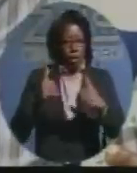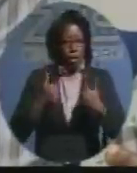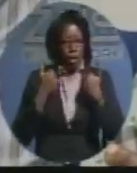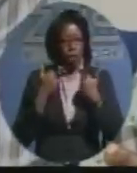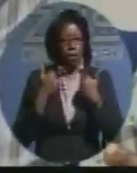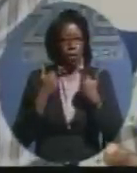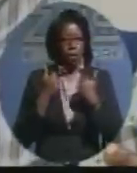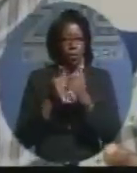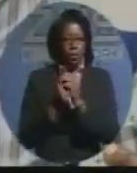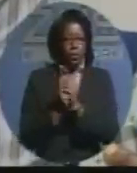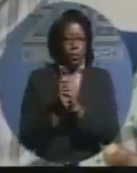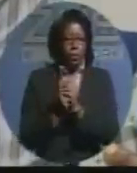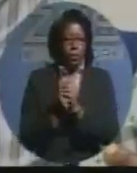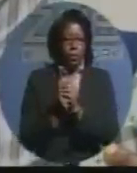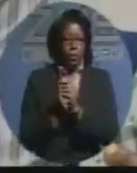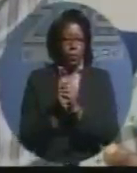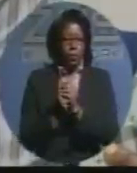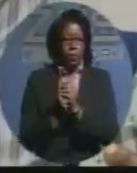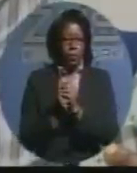youth.